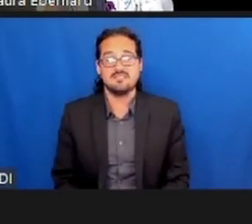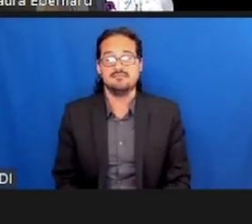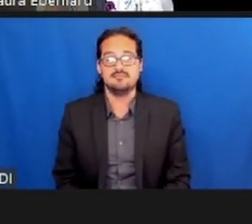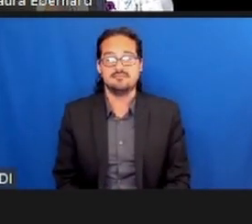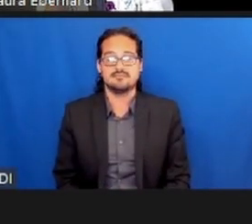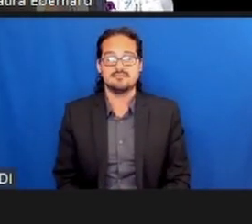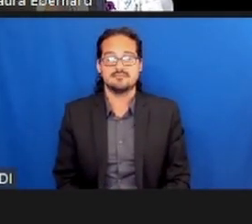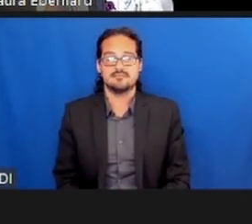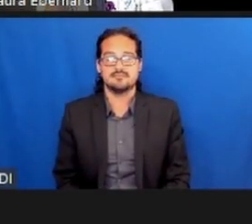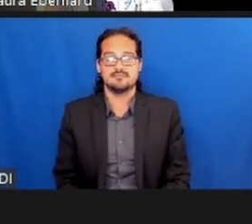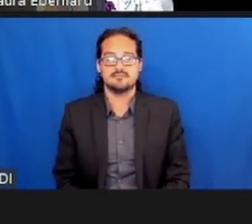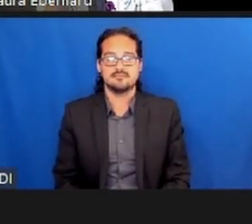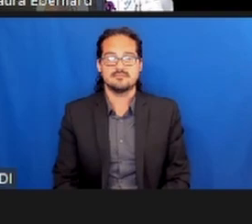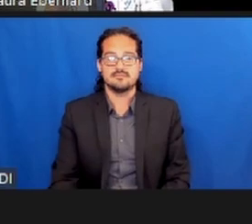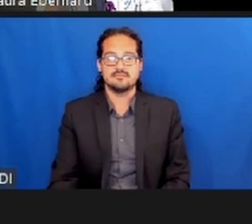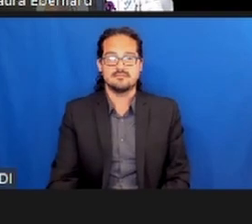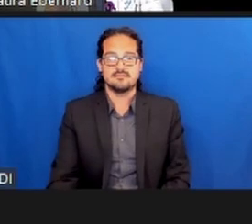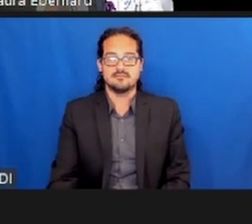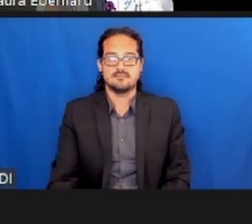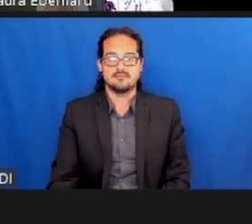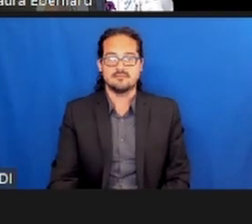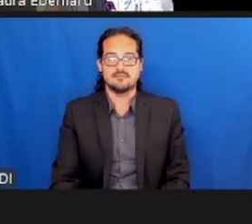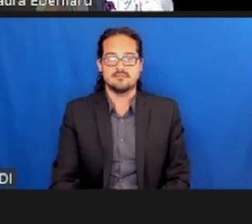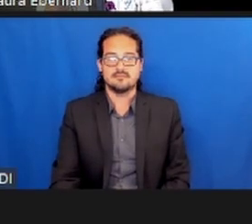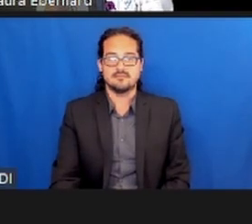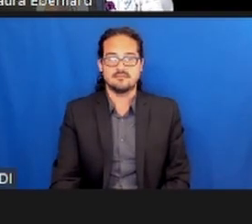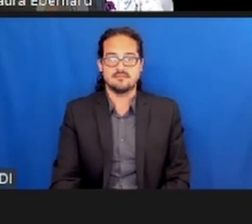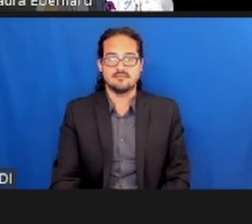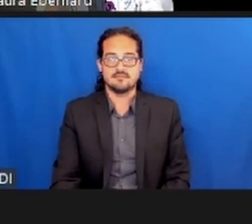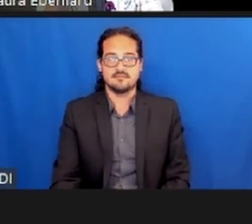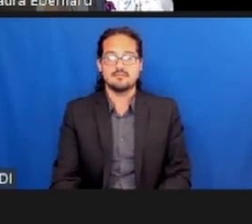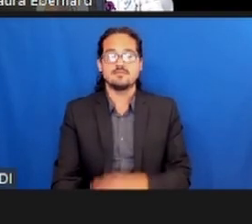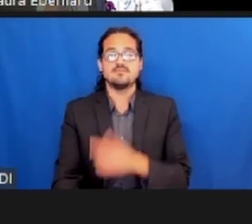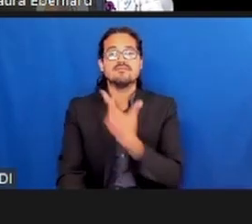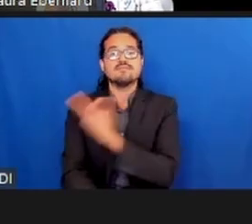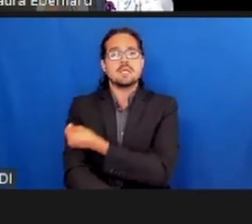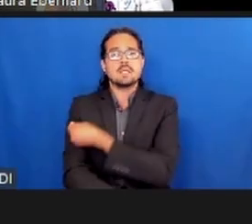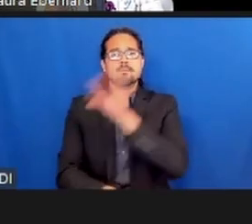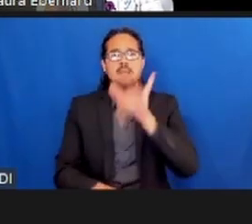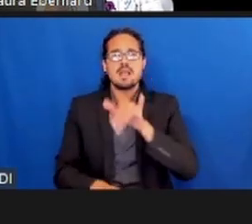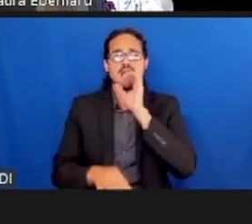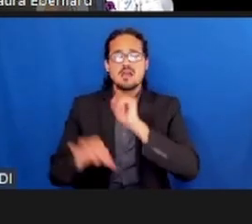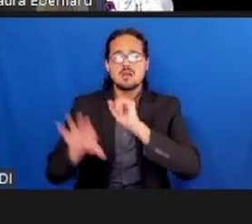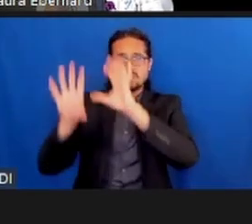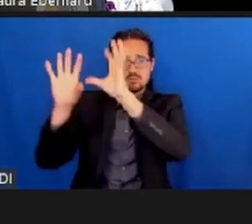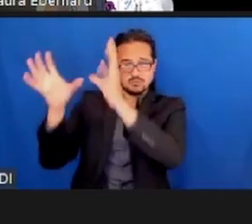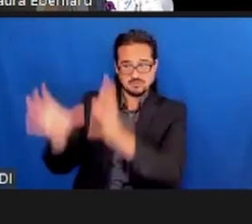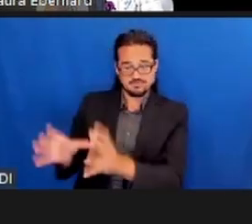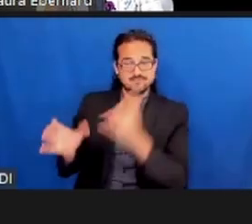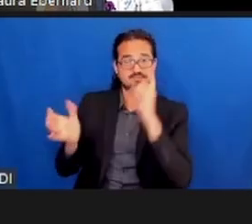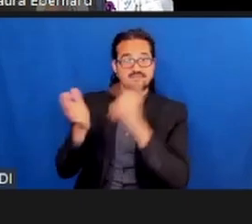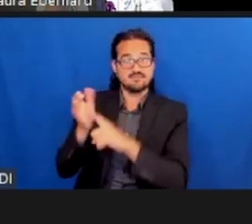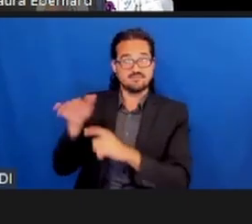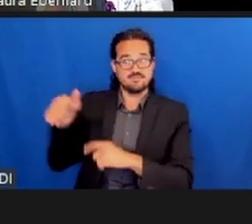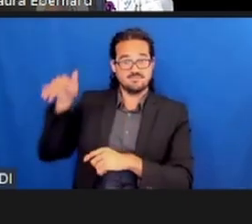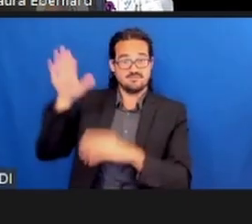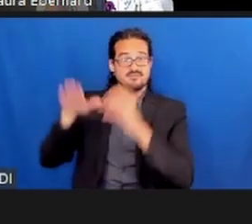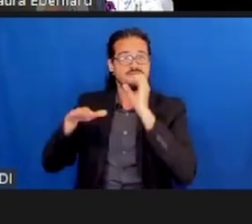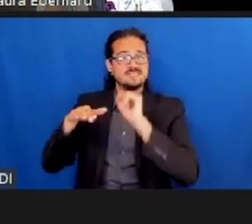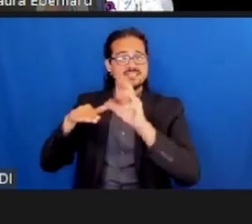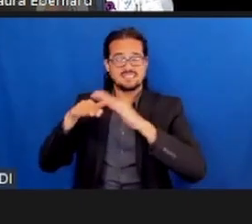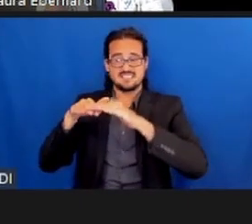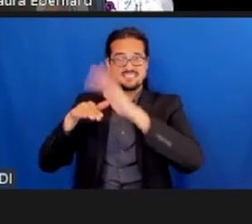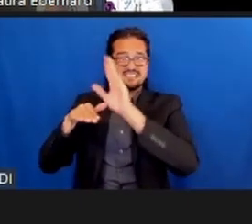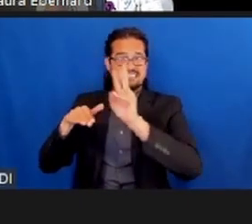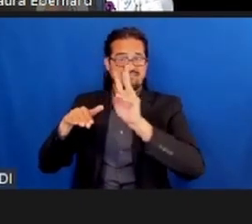And then this is vaccination rates by age group, and importantly, our age 65 plus. The reason our mortality rates have declined so significantly is because we have protected